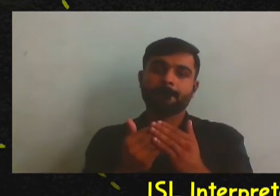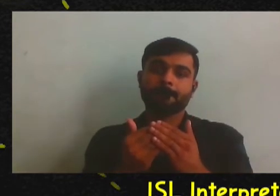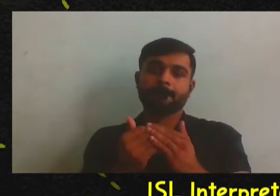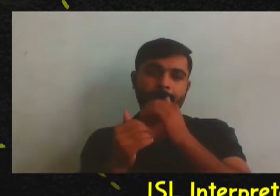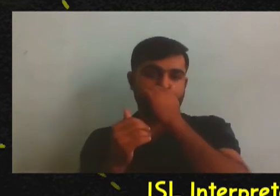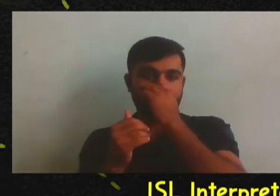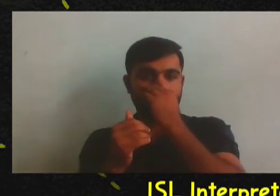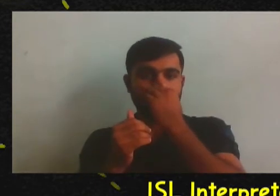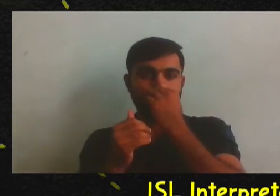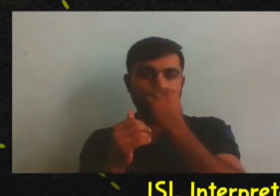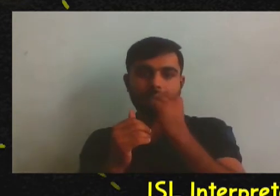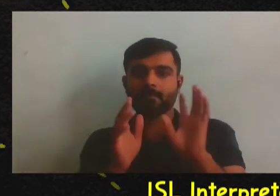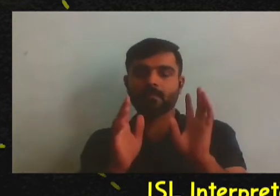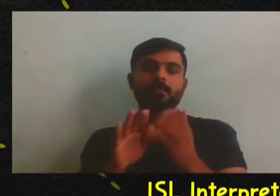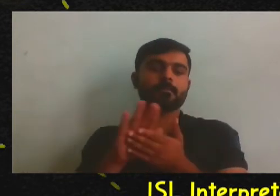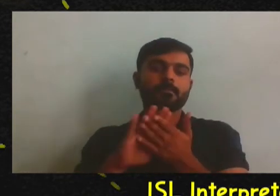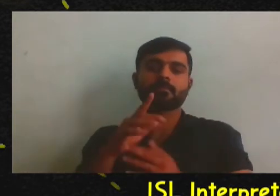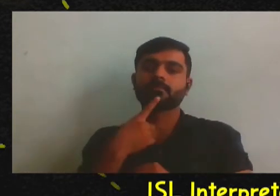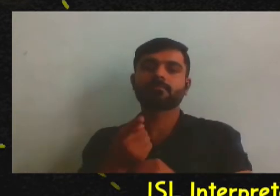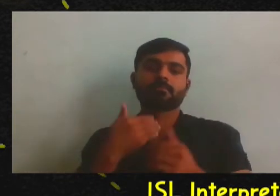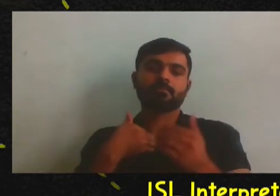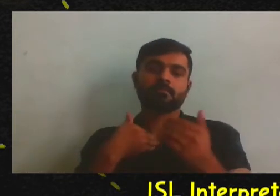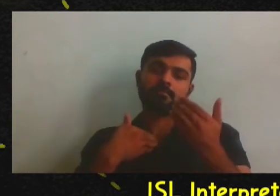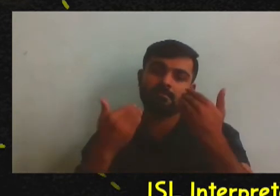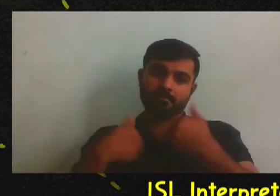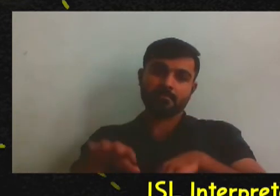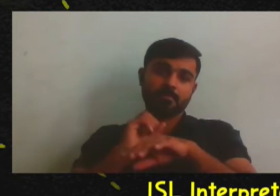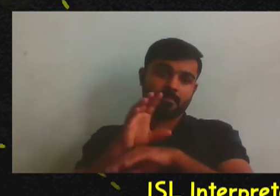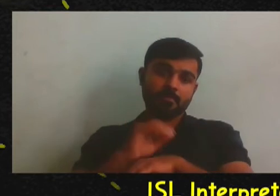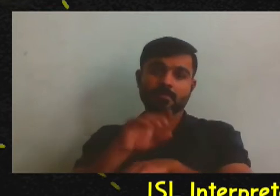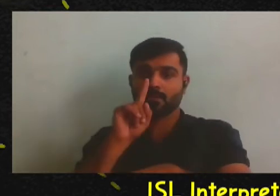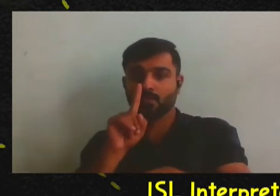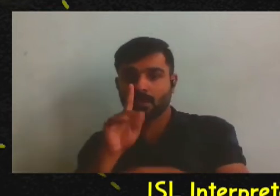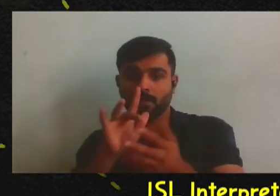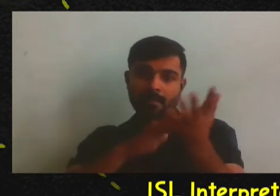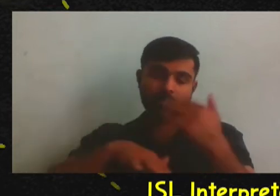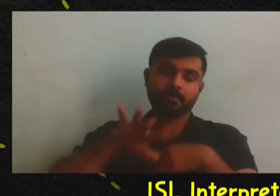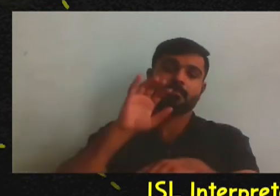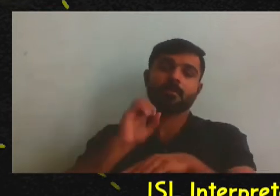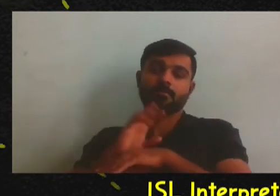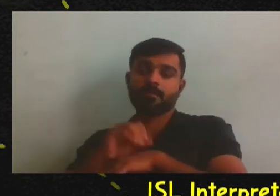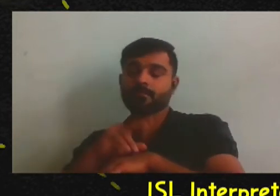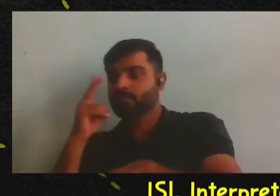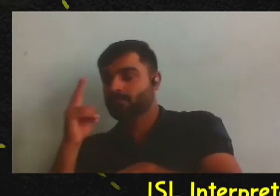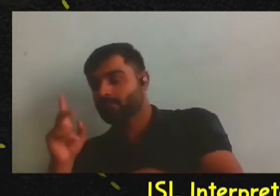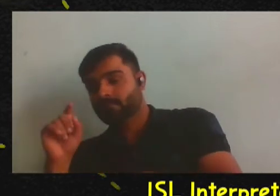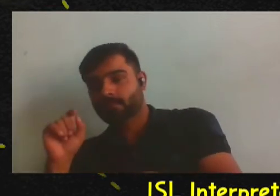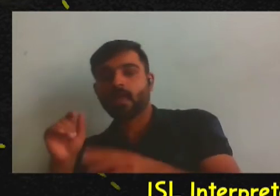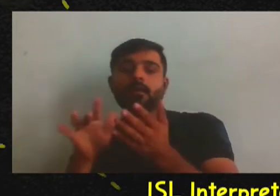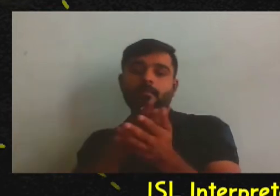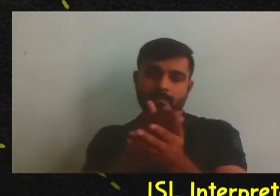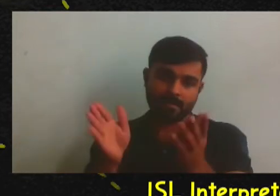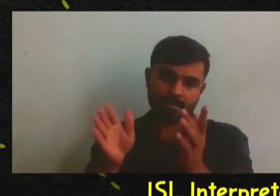on. No, I'm basically saying that I could be counselor number 1 in that scenario. I could be counselor number 10 in that scenario,